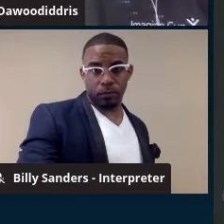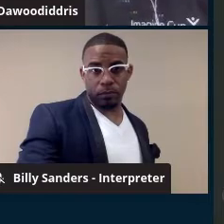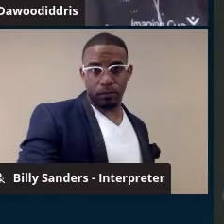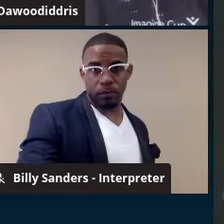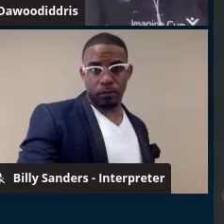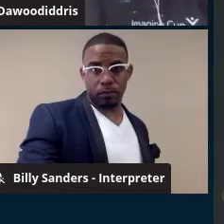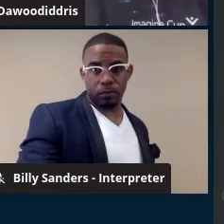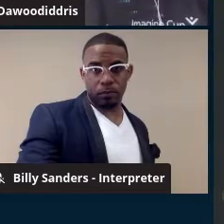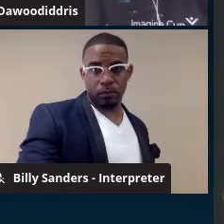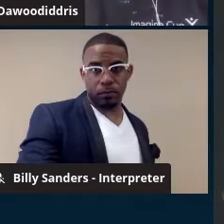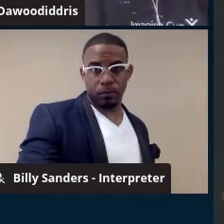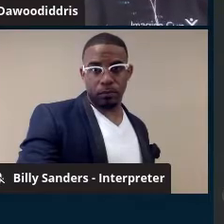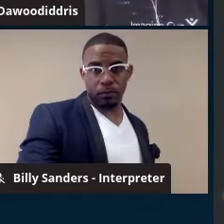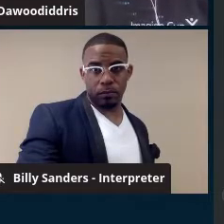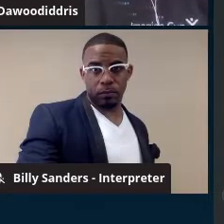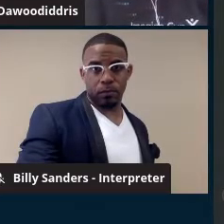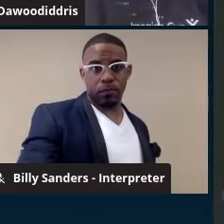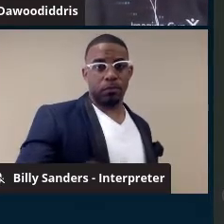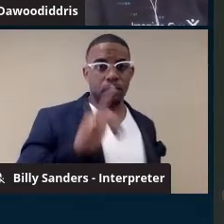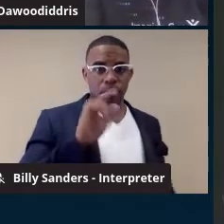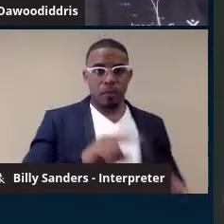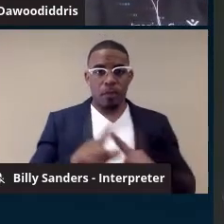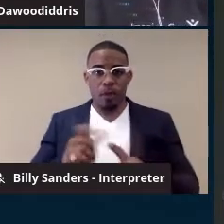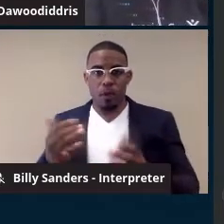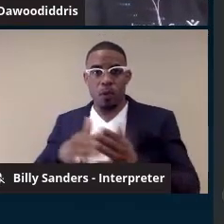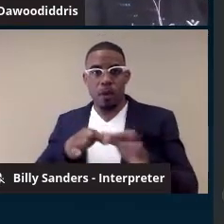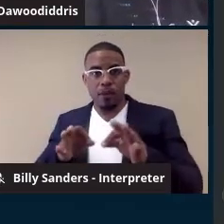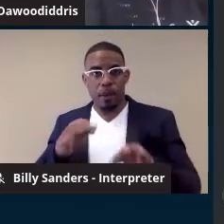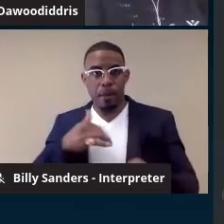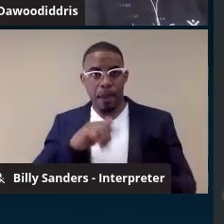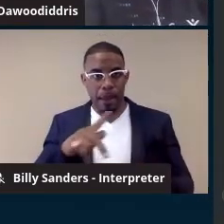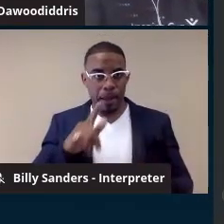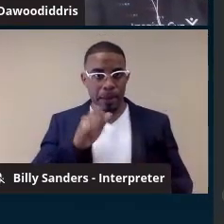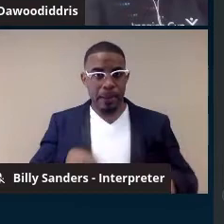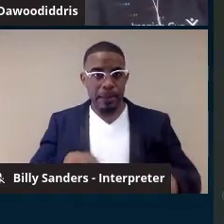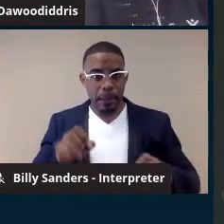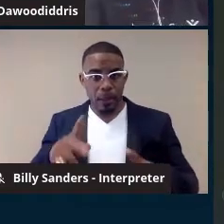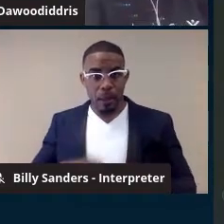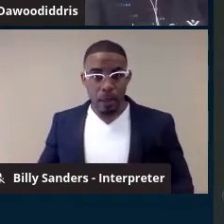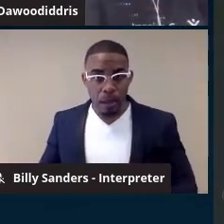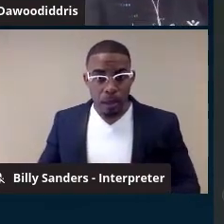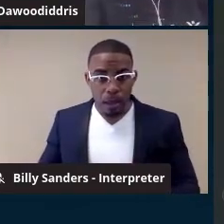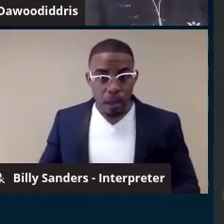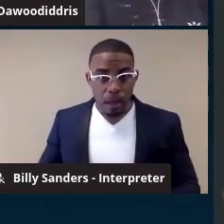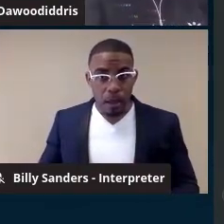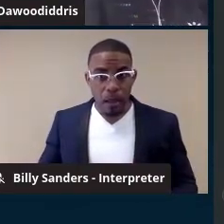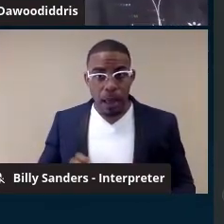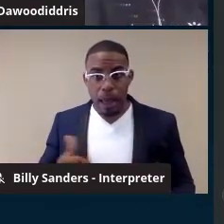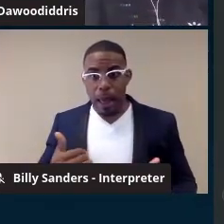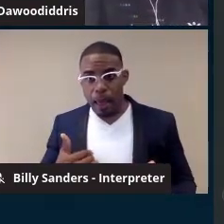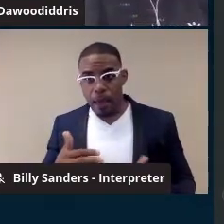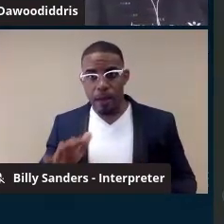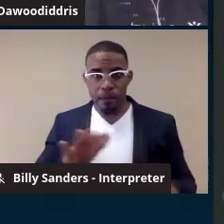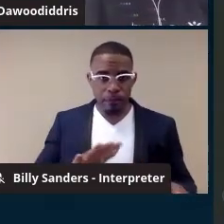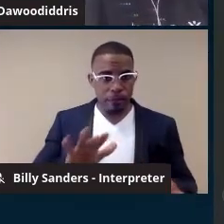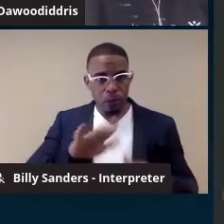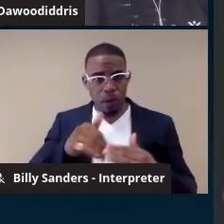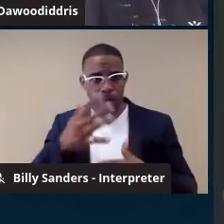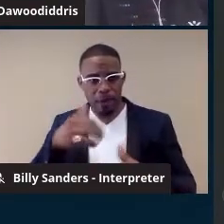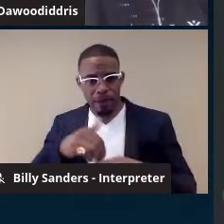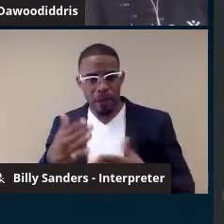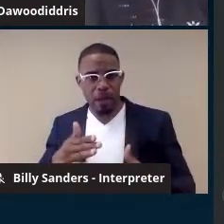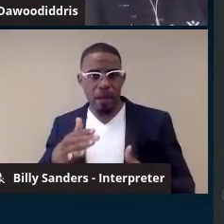Okay, so I'll also notify my app that, hey, I have, a router in here. Okay,